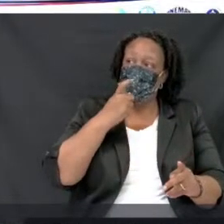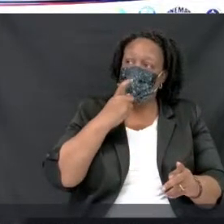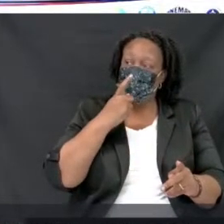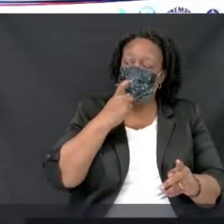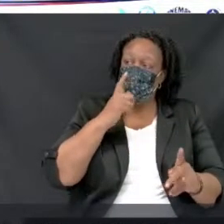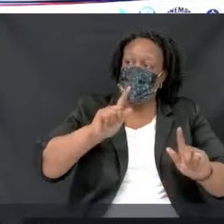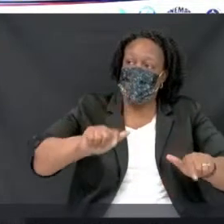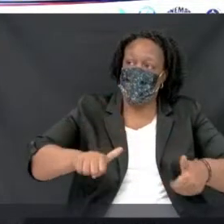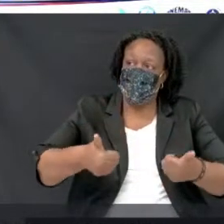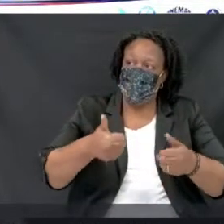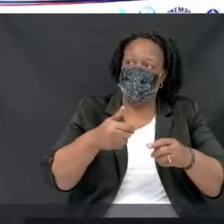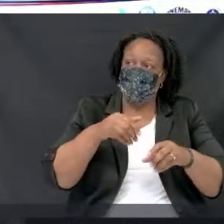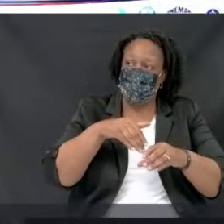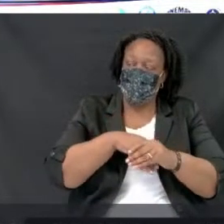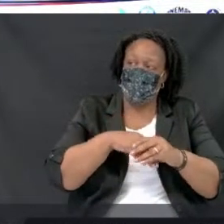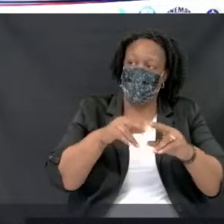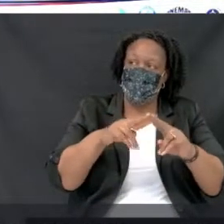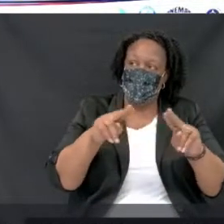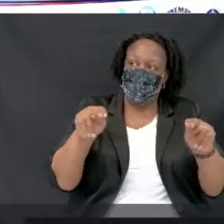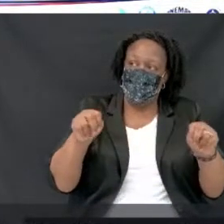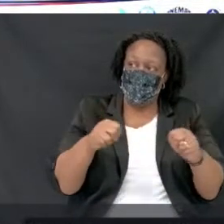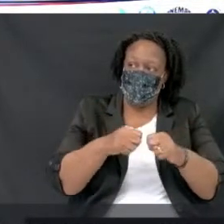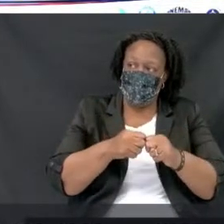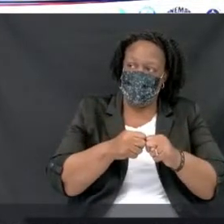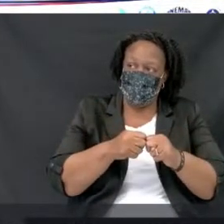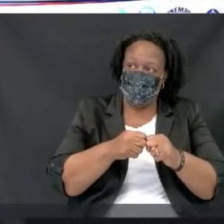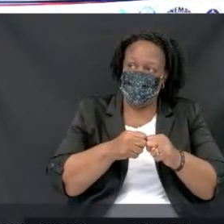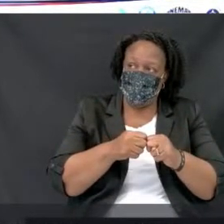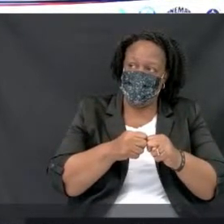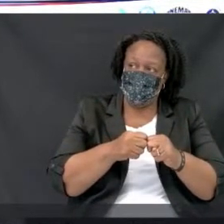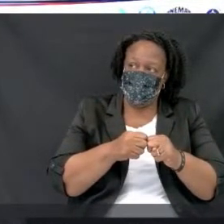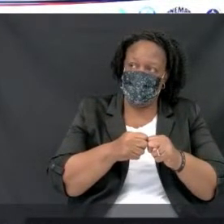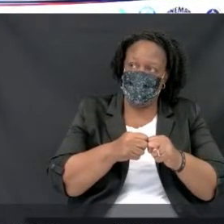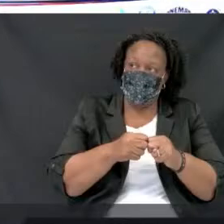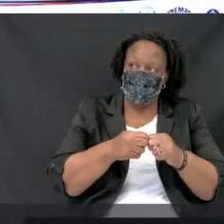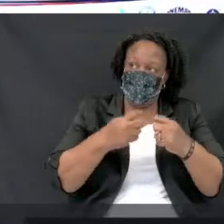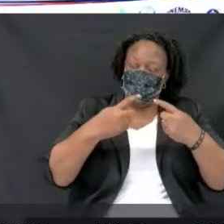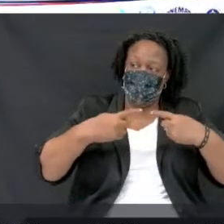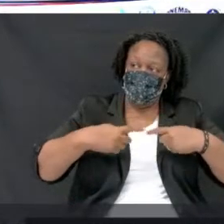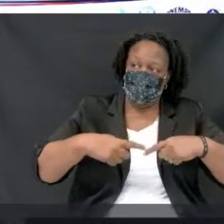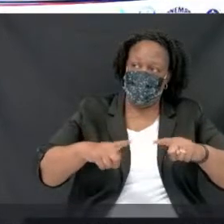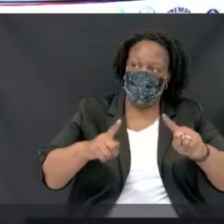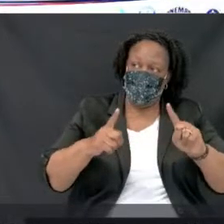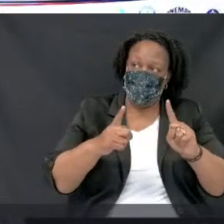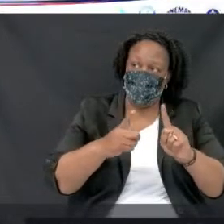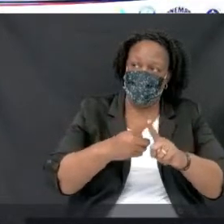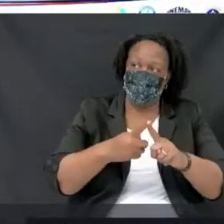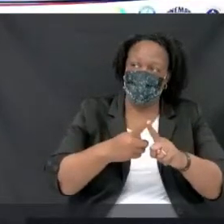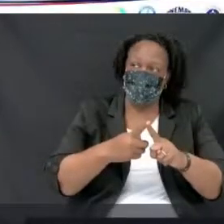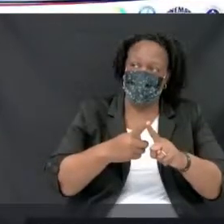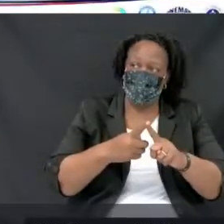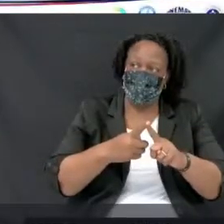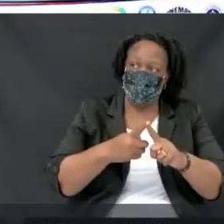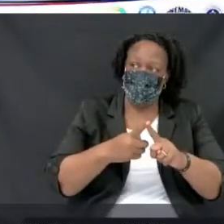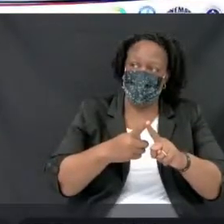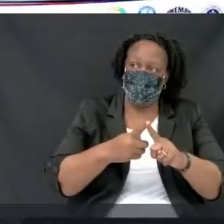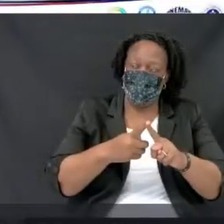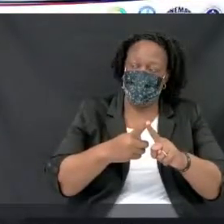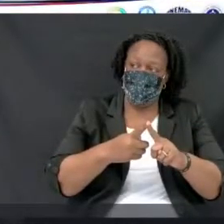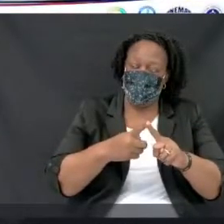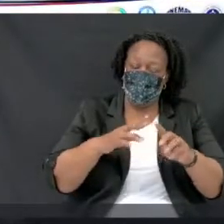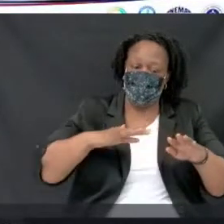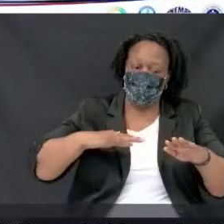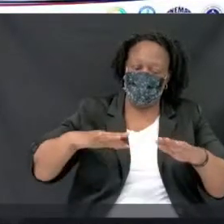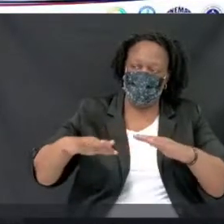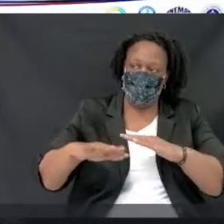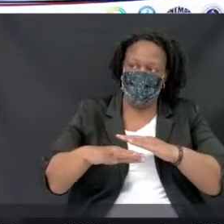to the Reggae Beach to take the ferry over to Nevis and then be transported to the place of